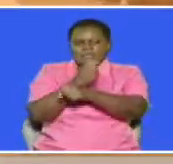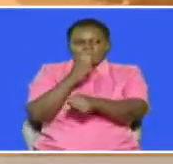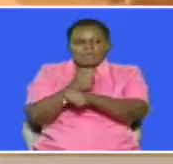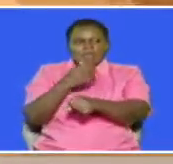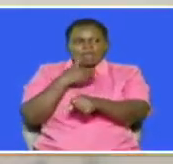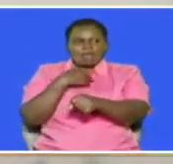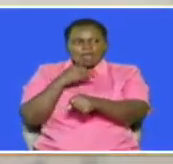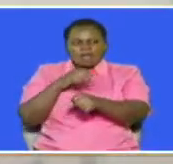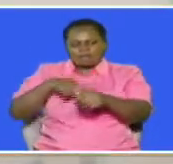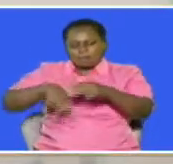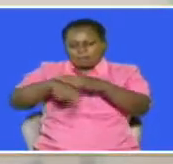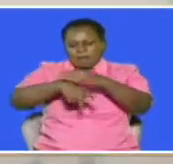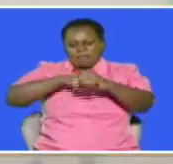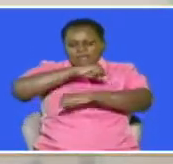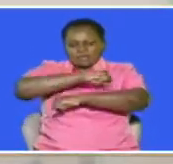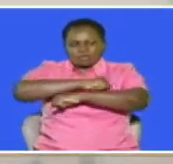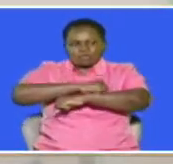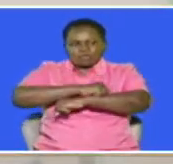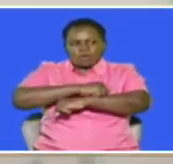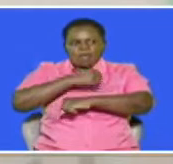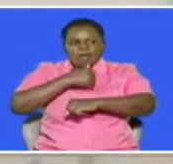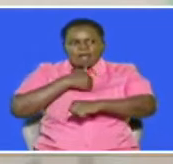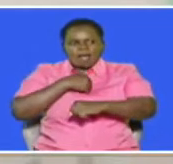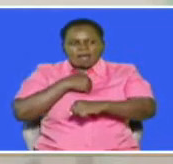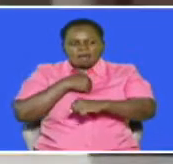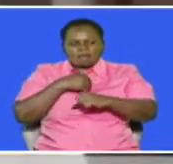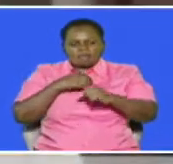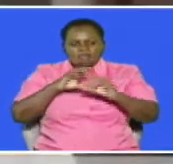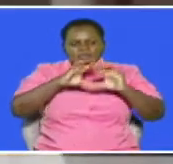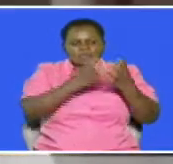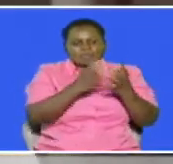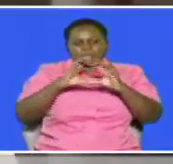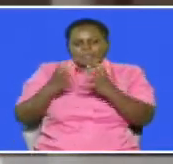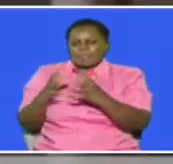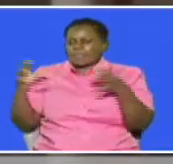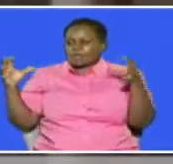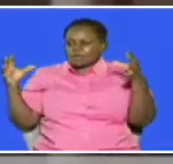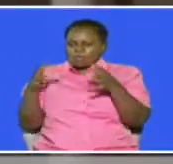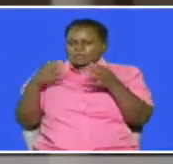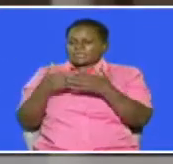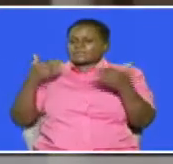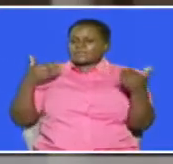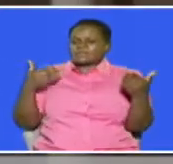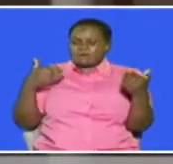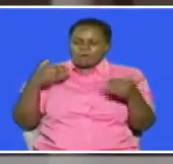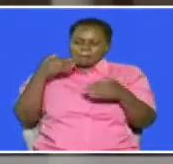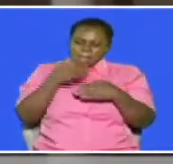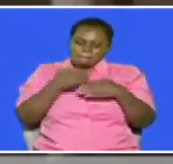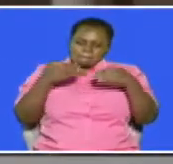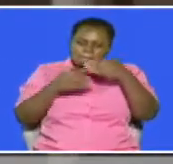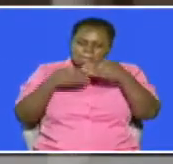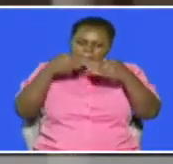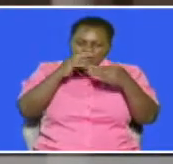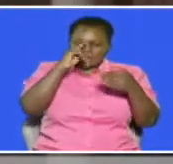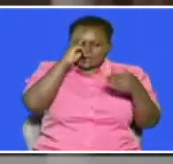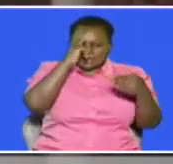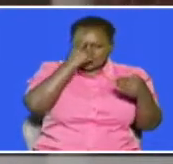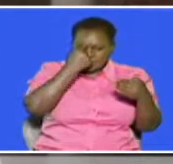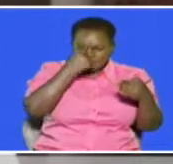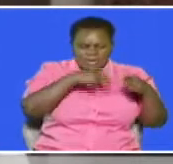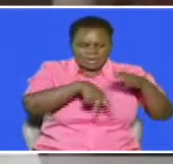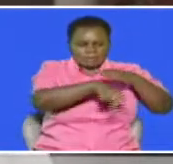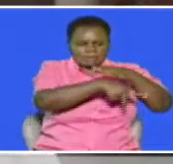an Indian primary school because there was segregation then. The community had built Indian